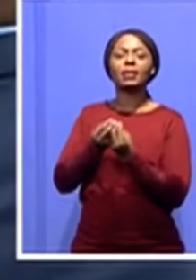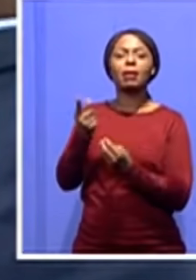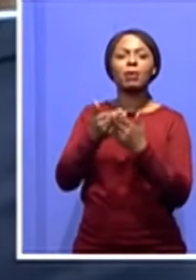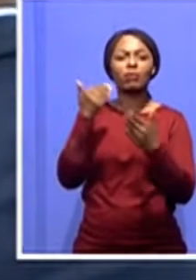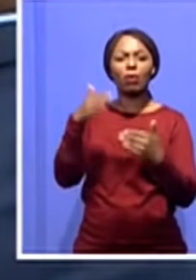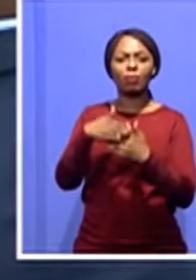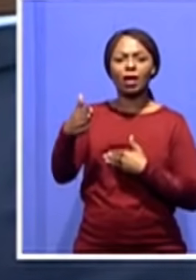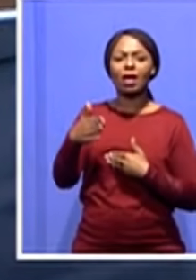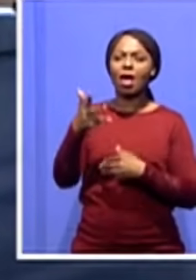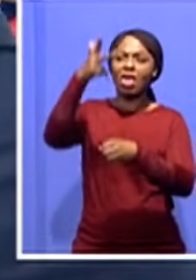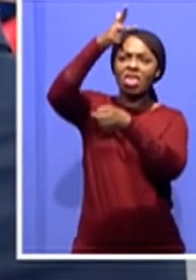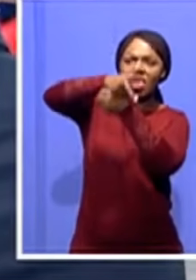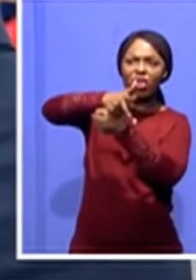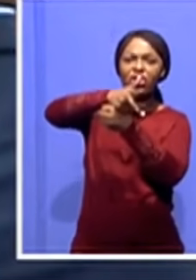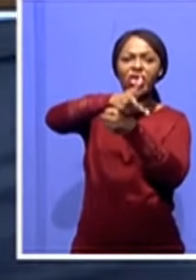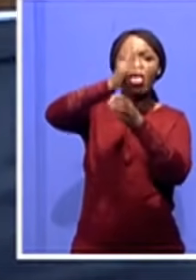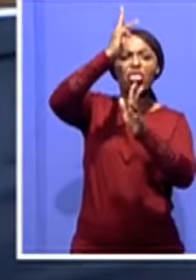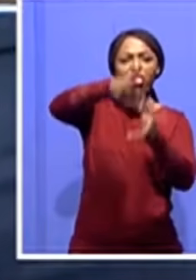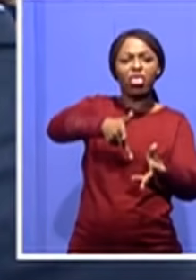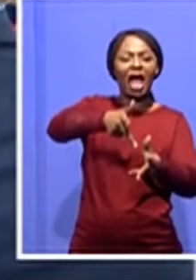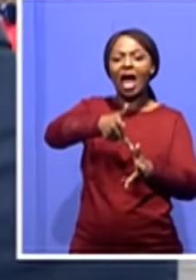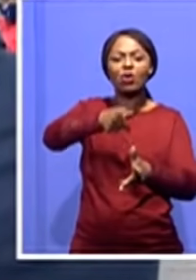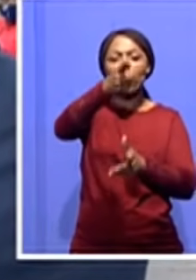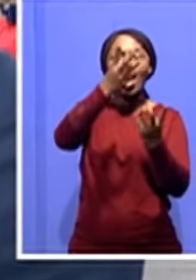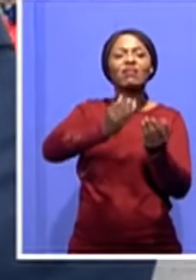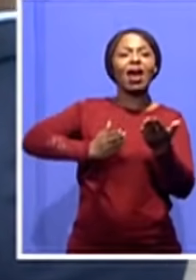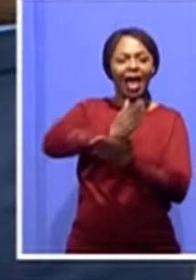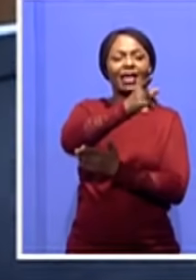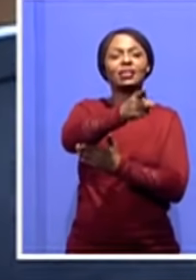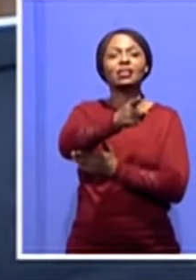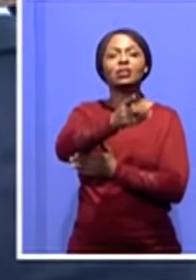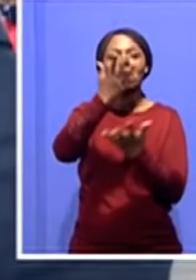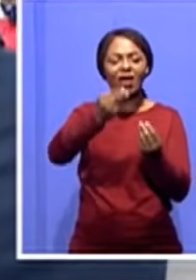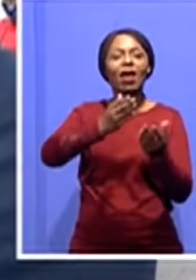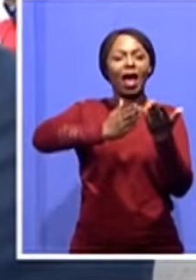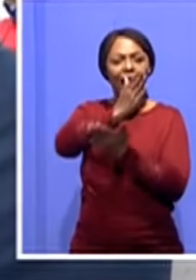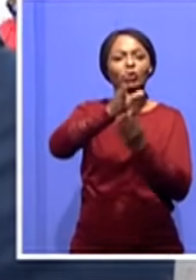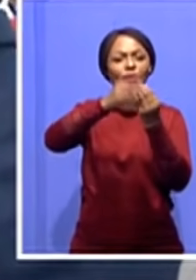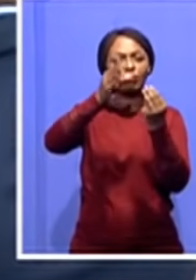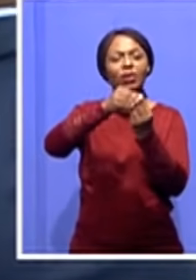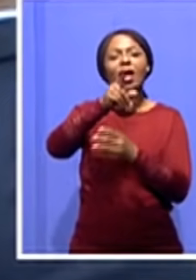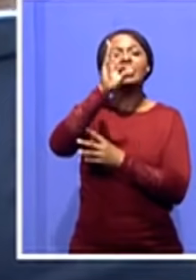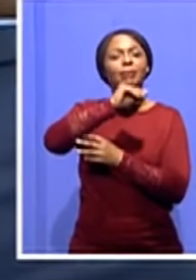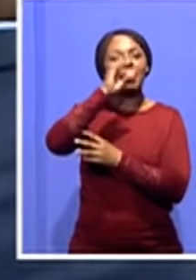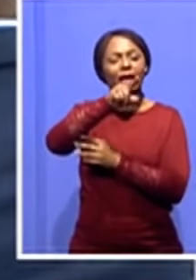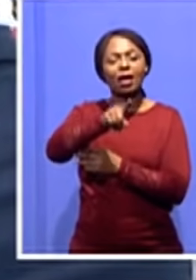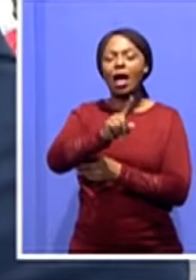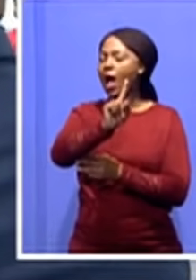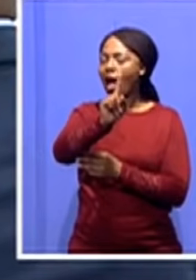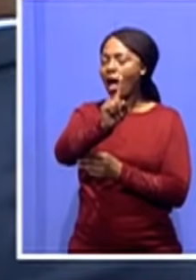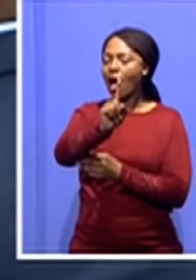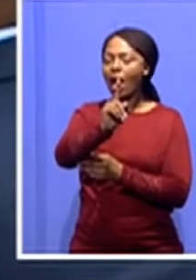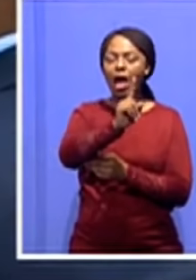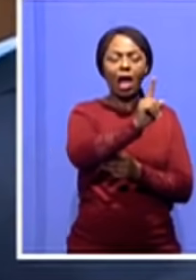and you have a right to speak to your No, but to I your know members. You also have things to... Yeah. No. Let me just put that on record, that we will never cut you off. That is why we are